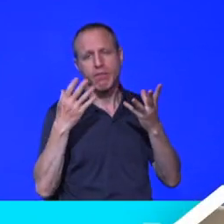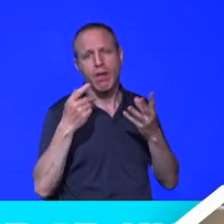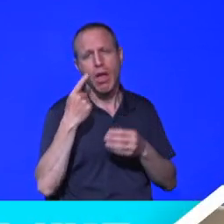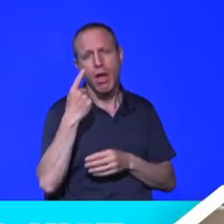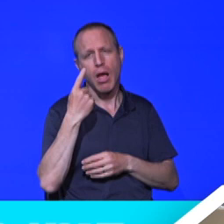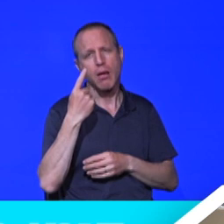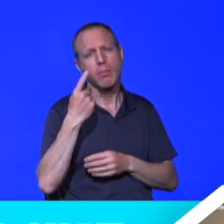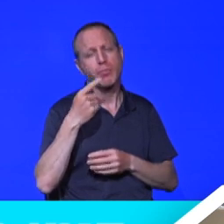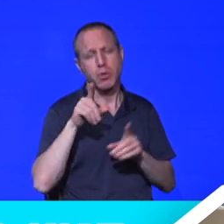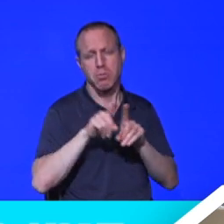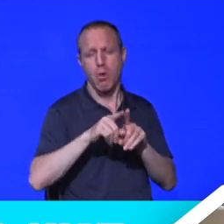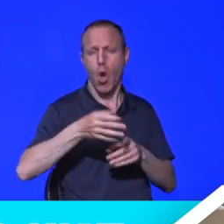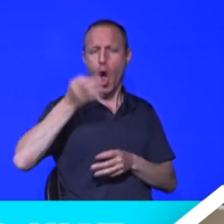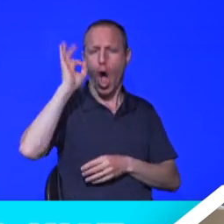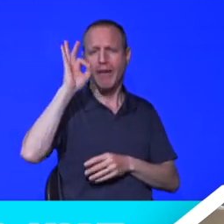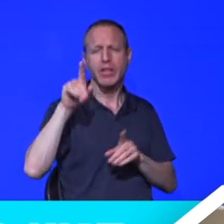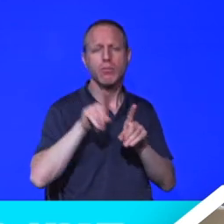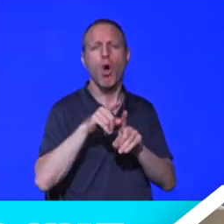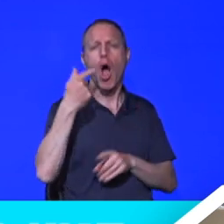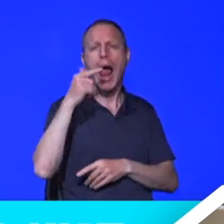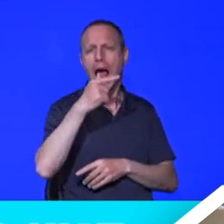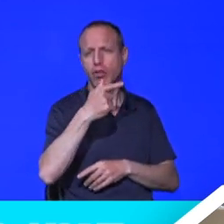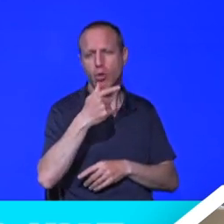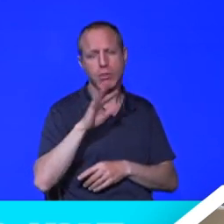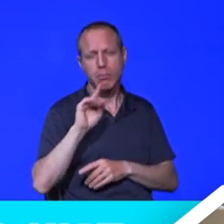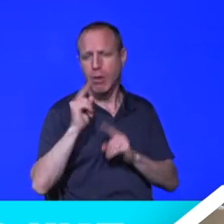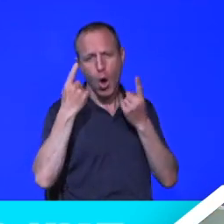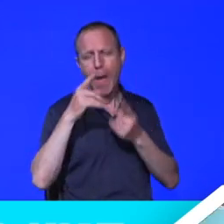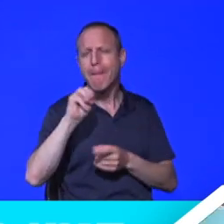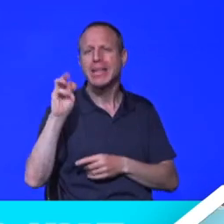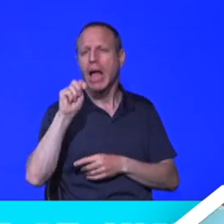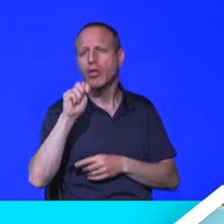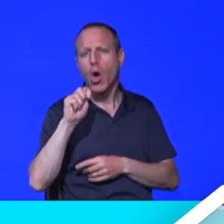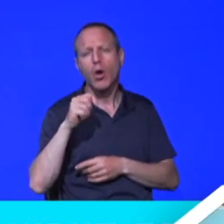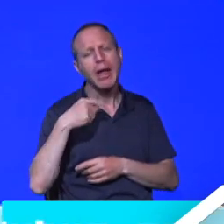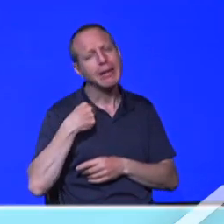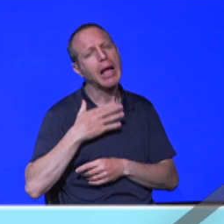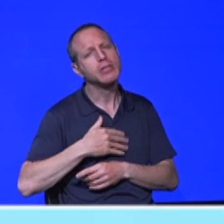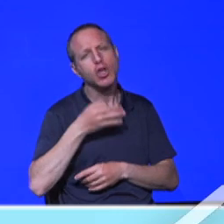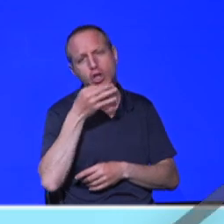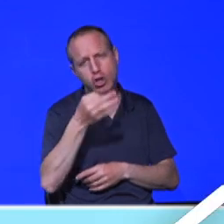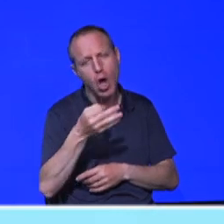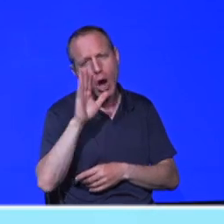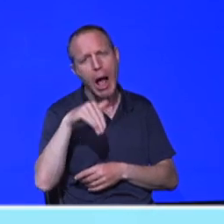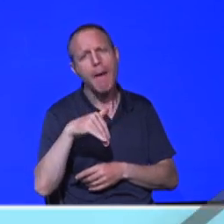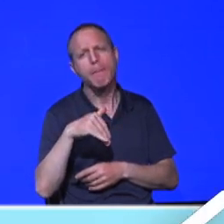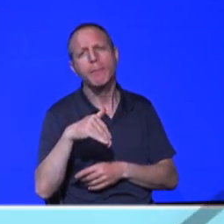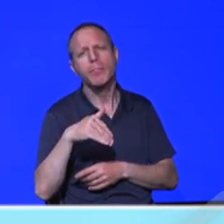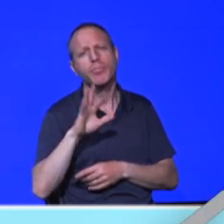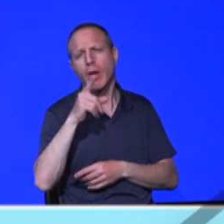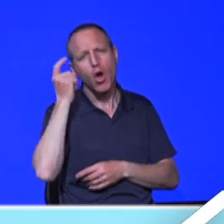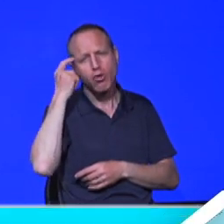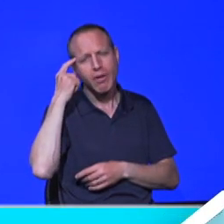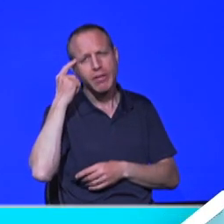like superstar like Gal Gadot about what's going on in the Middle East. But also I asked her about what she